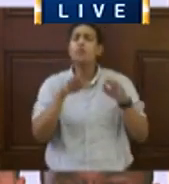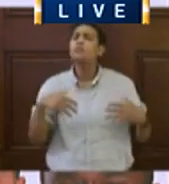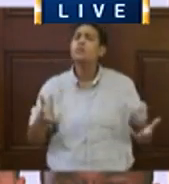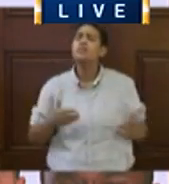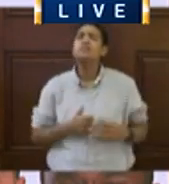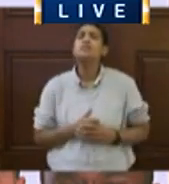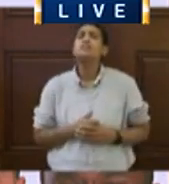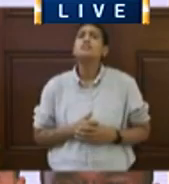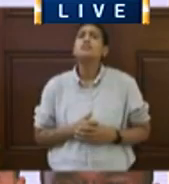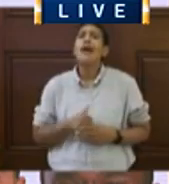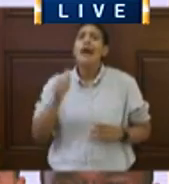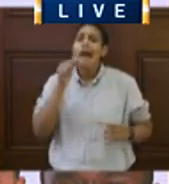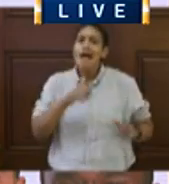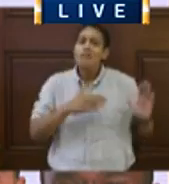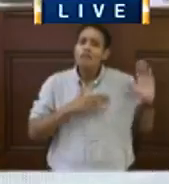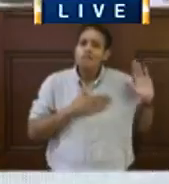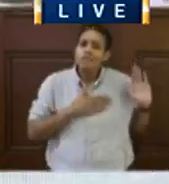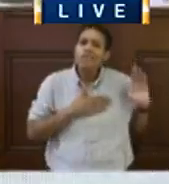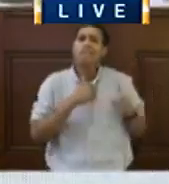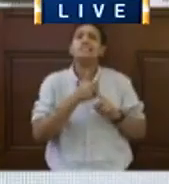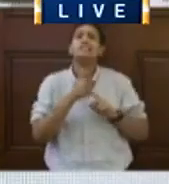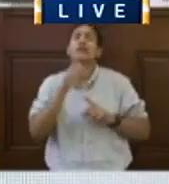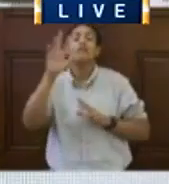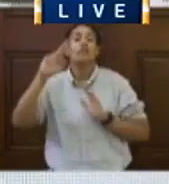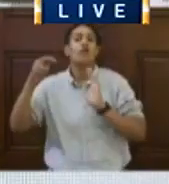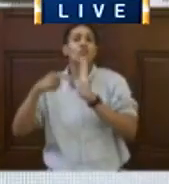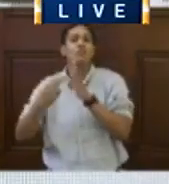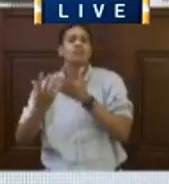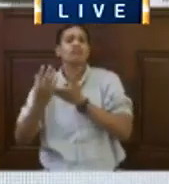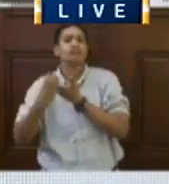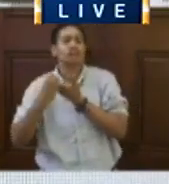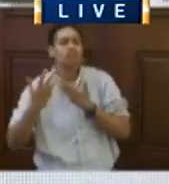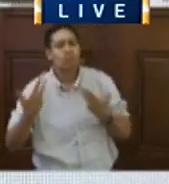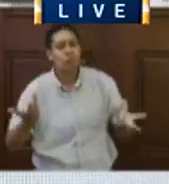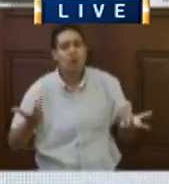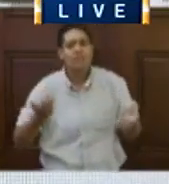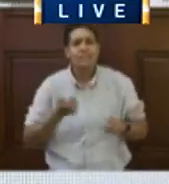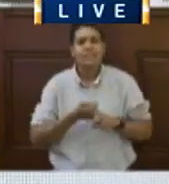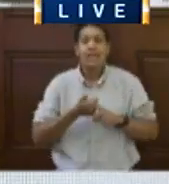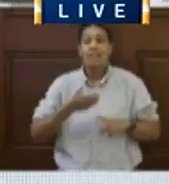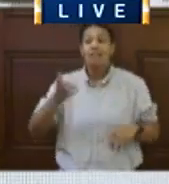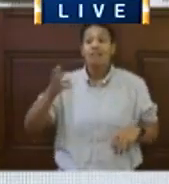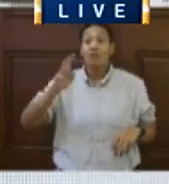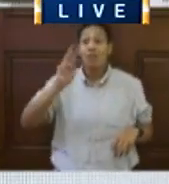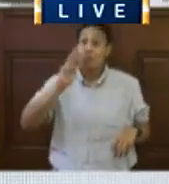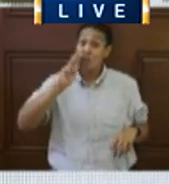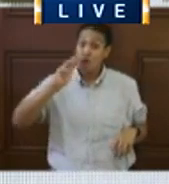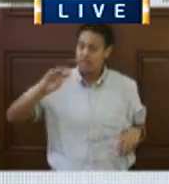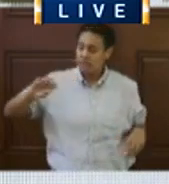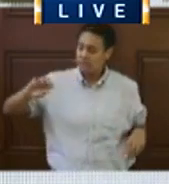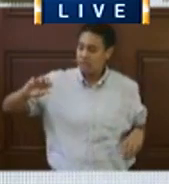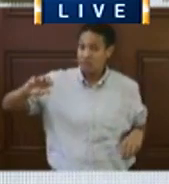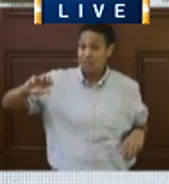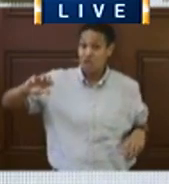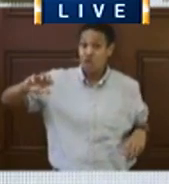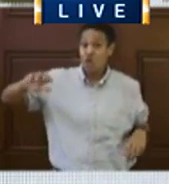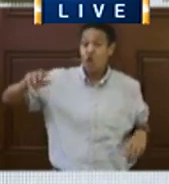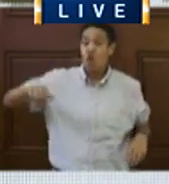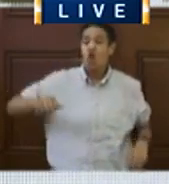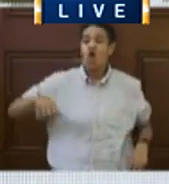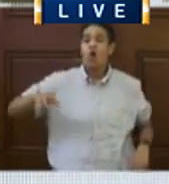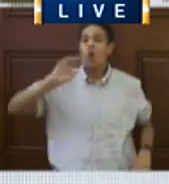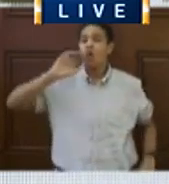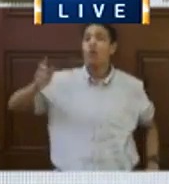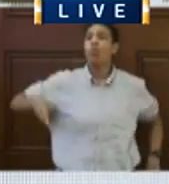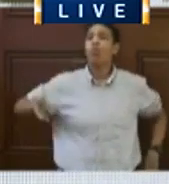every citizen also plays their role in turning off taps when they are not in use, making sure